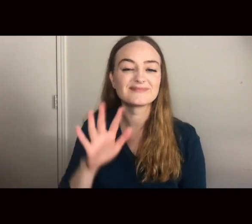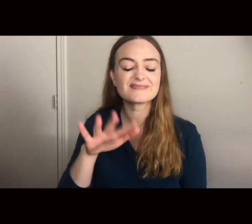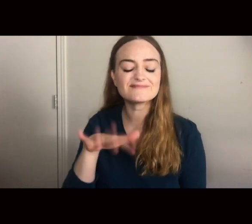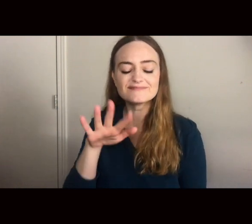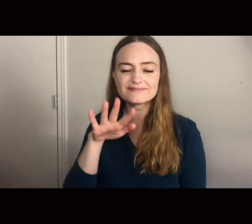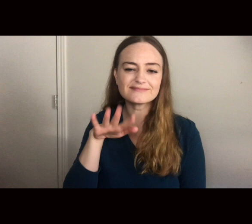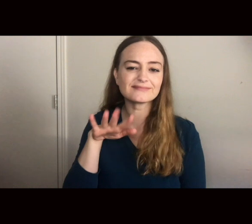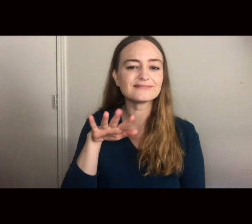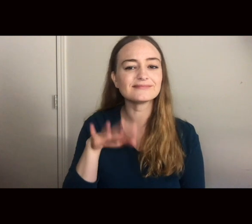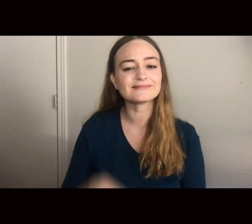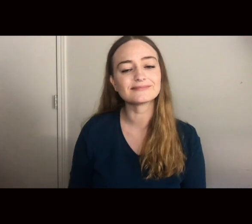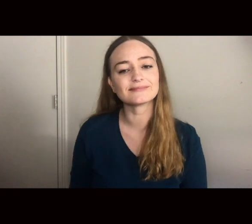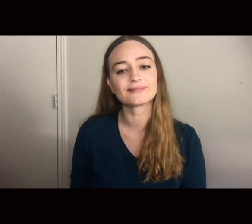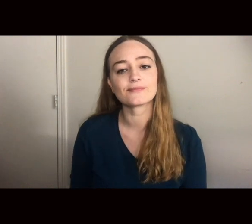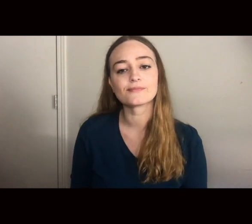time. Hey,